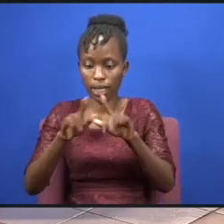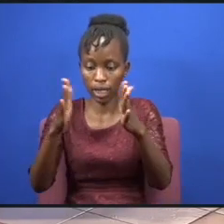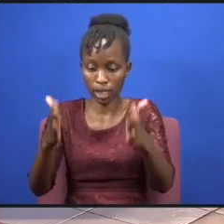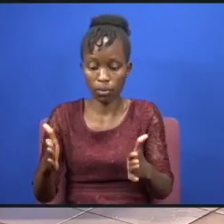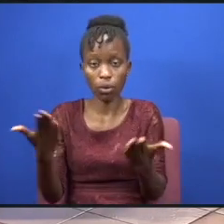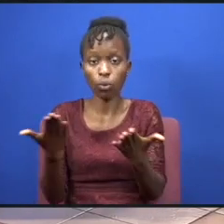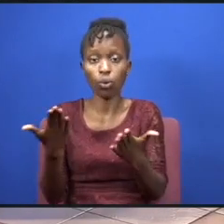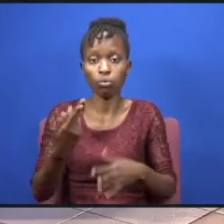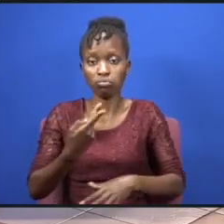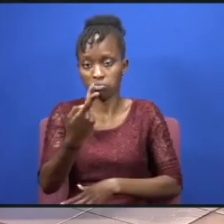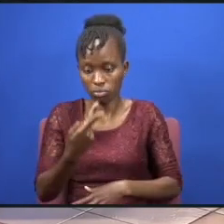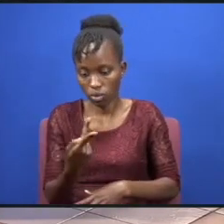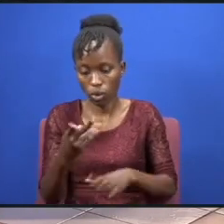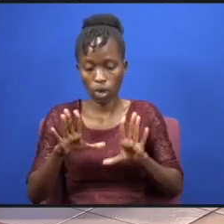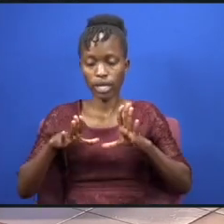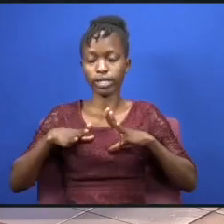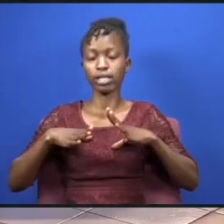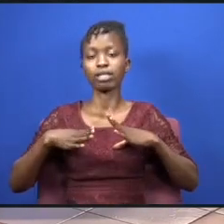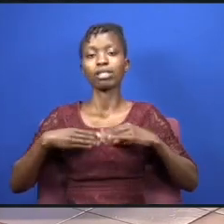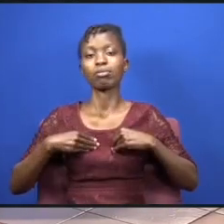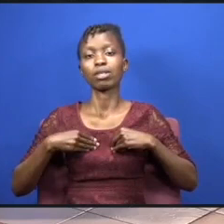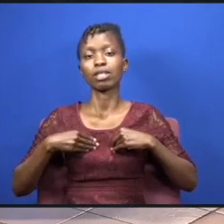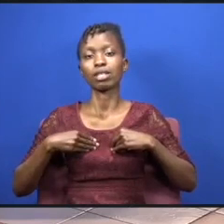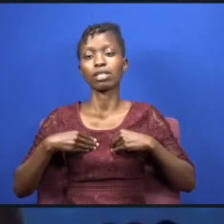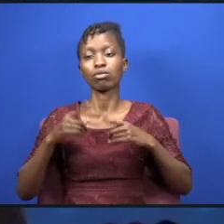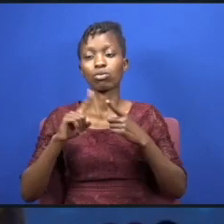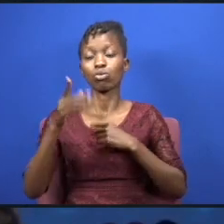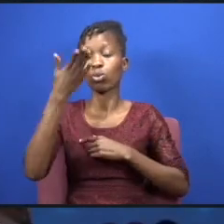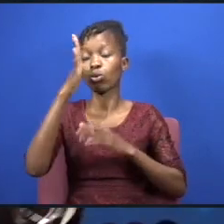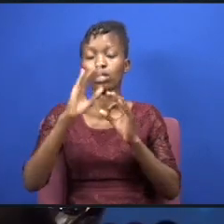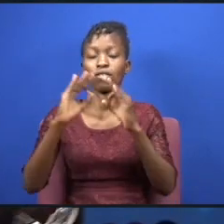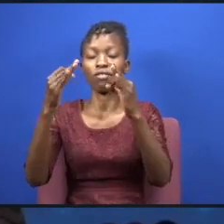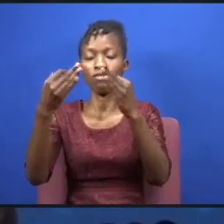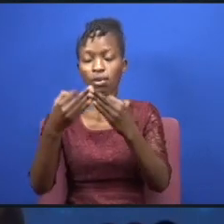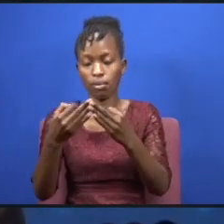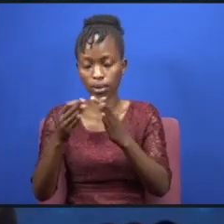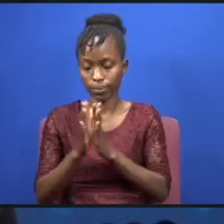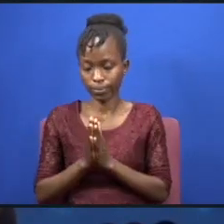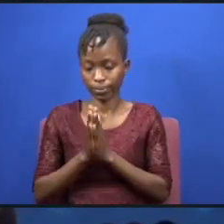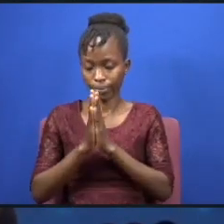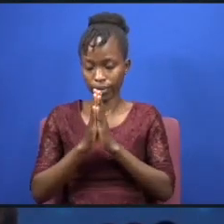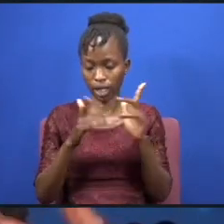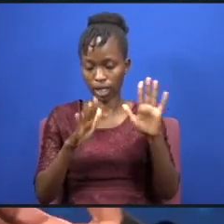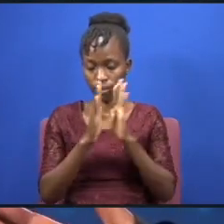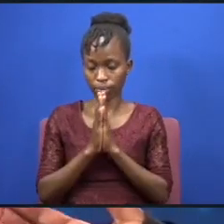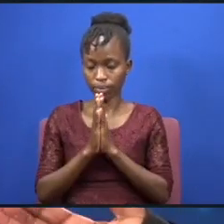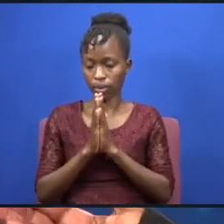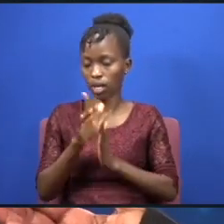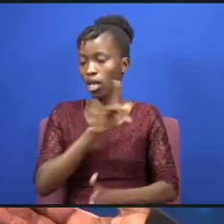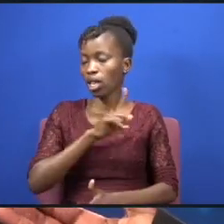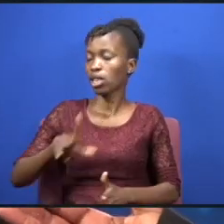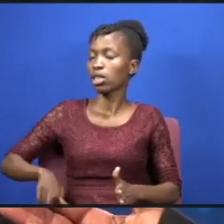where you and I are accepted. We're accepted into God's family. And so, our Father and our God, we thank